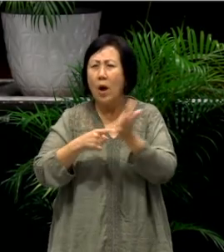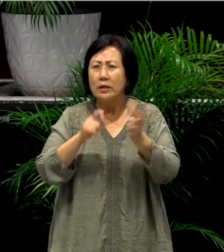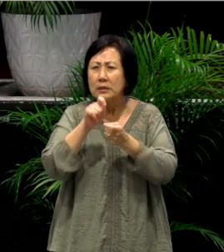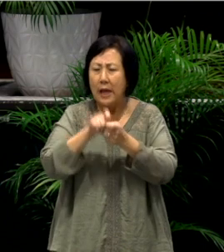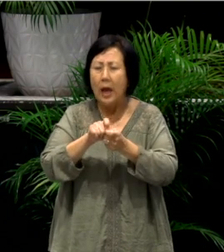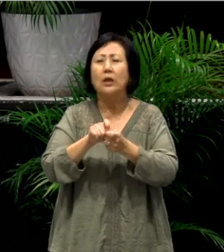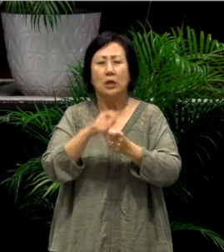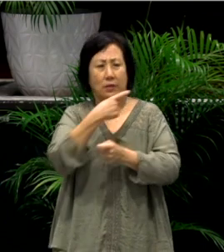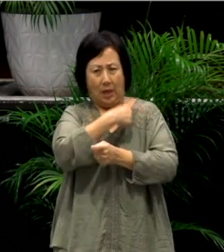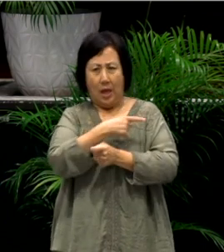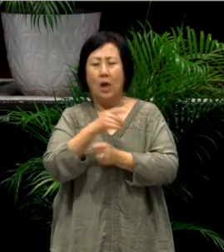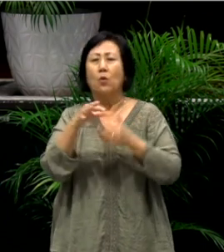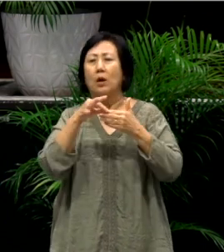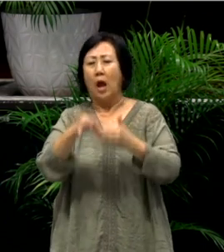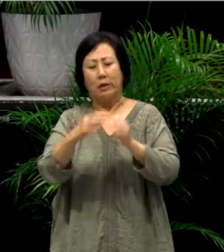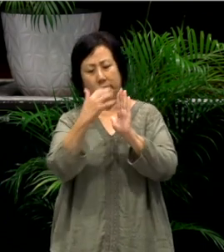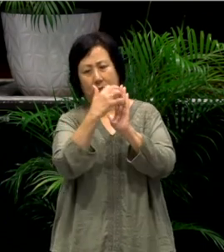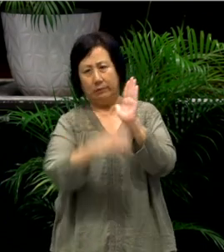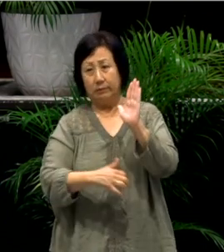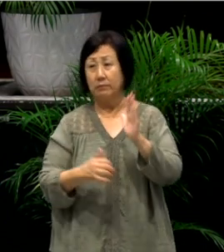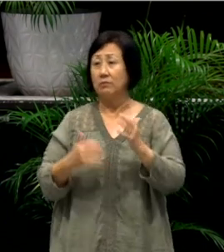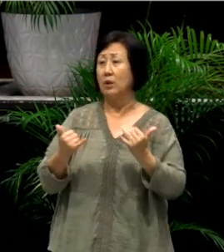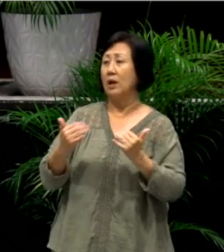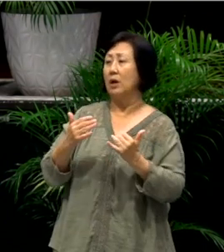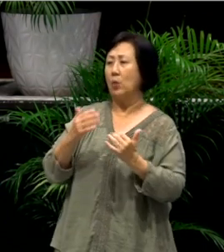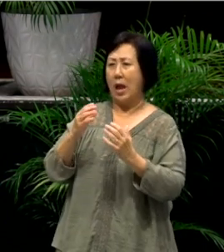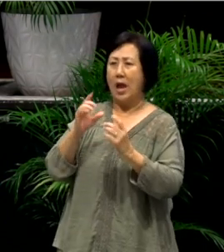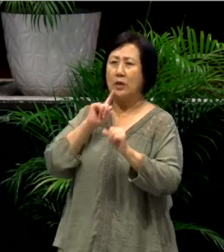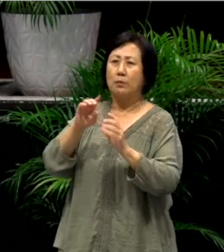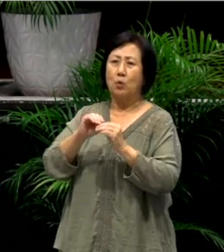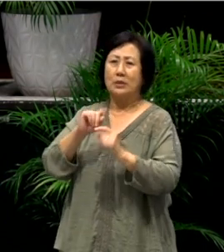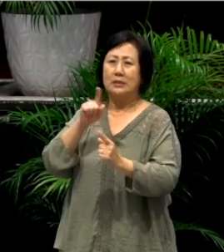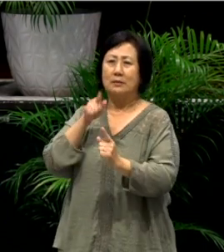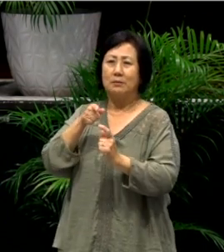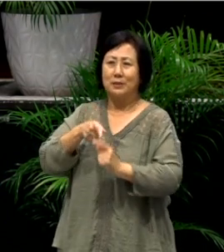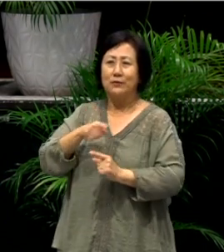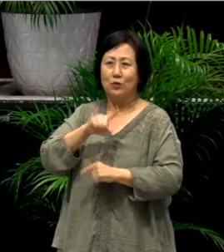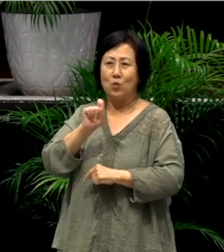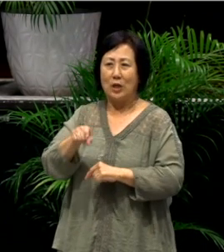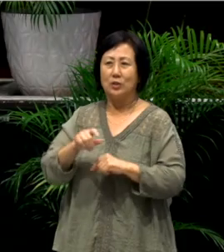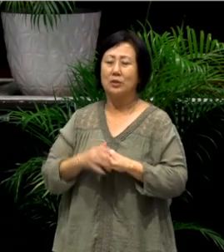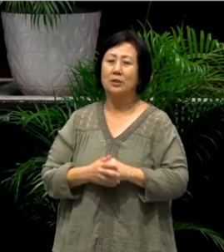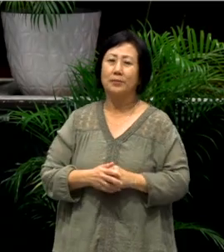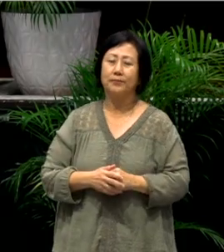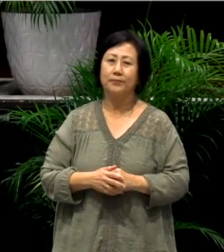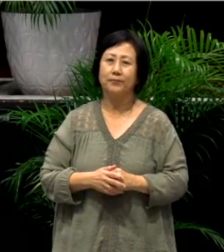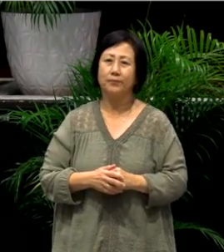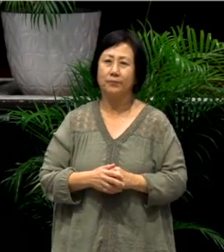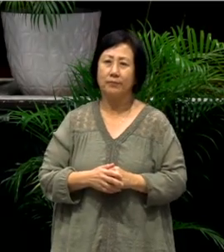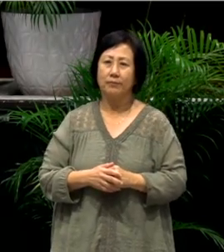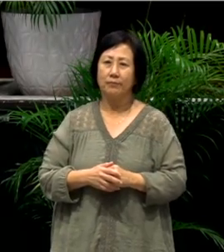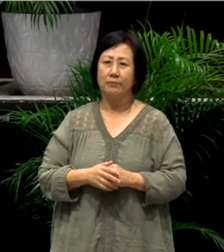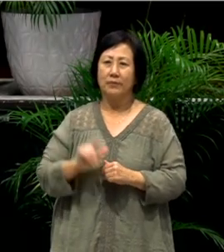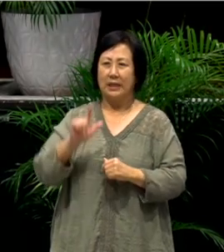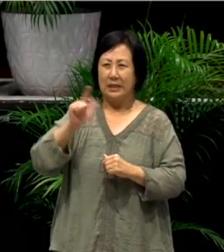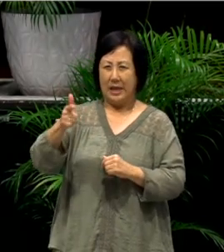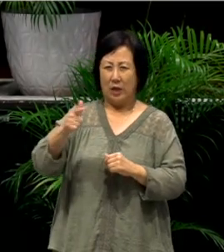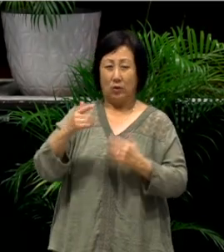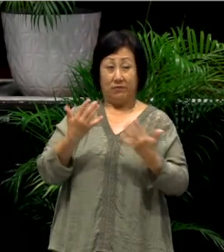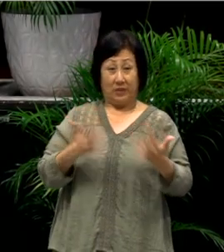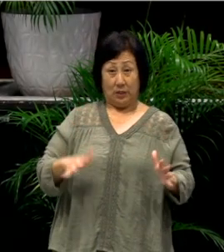to that directly. We're happy to answer more specific questions as we get to our Q&A section